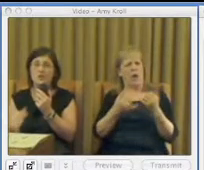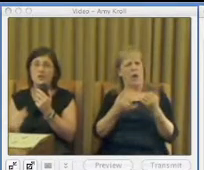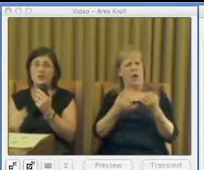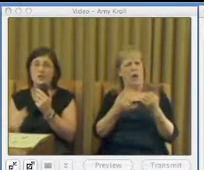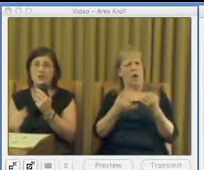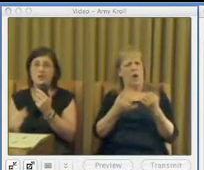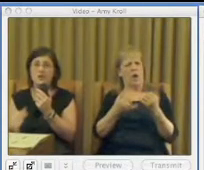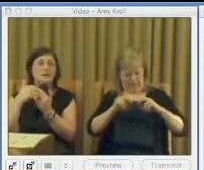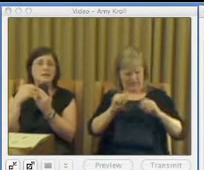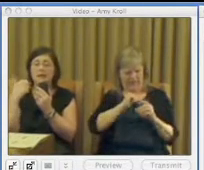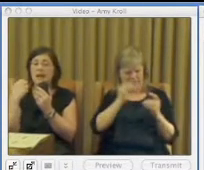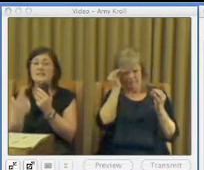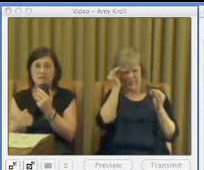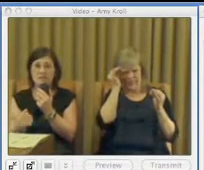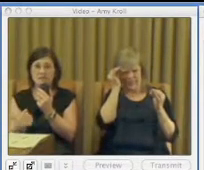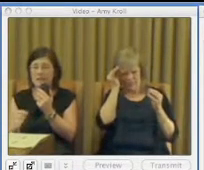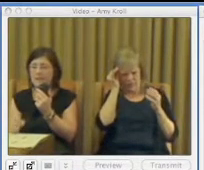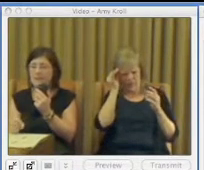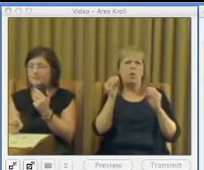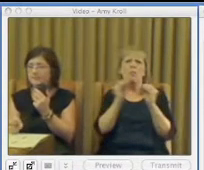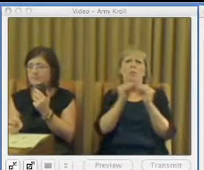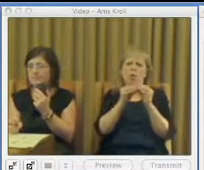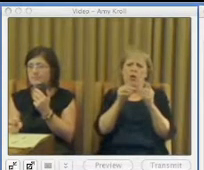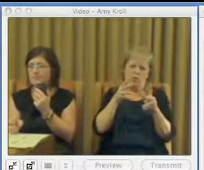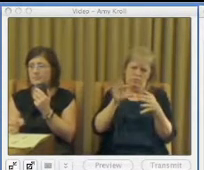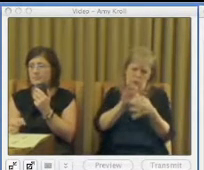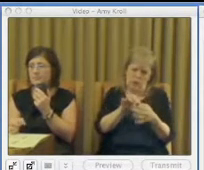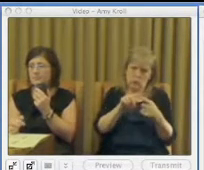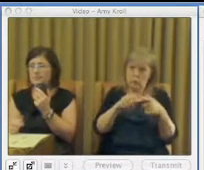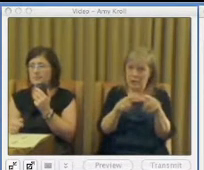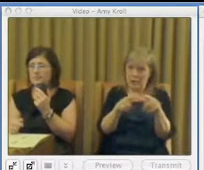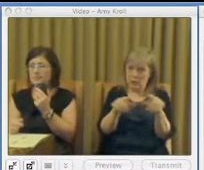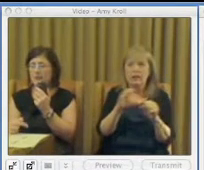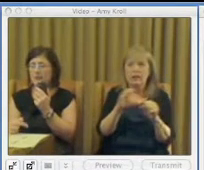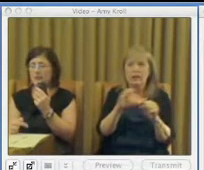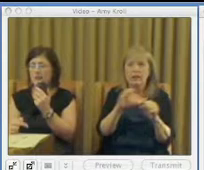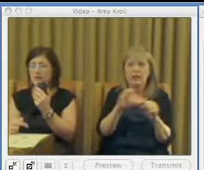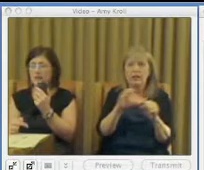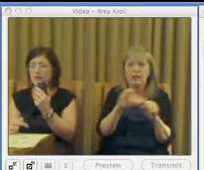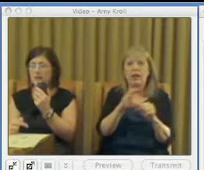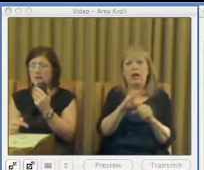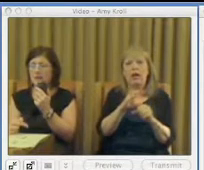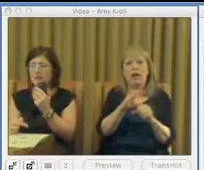more critical, I think, in our approach, linguistically and ethically.